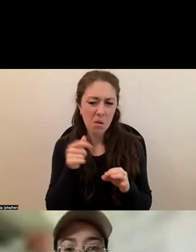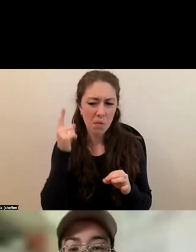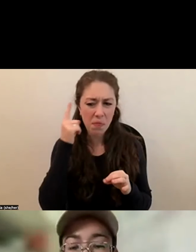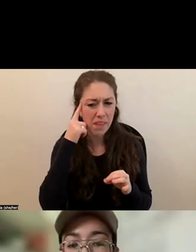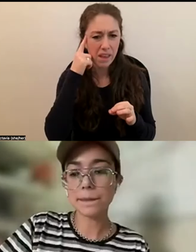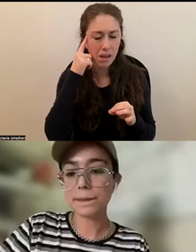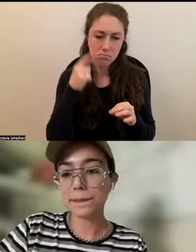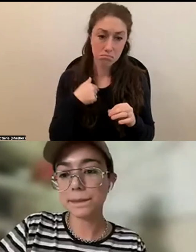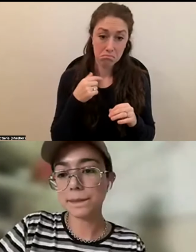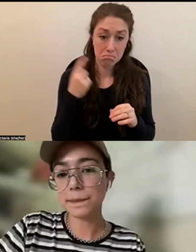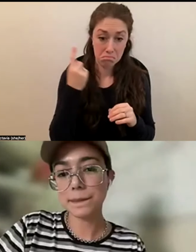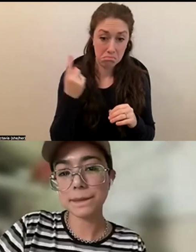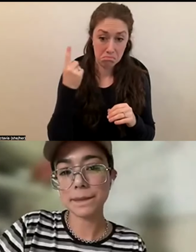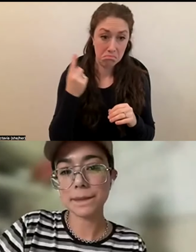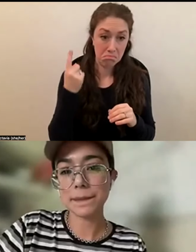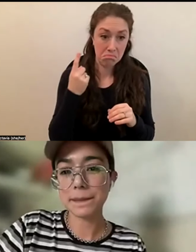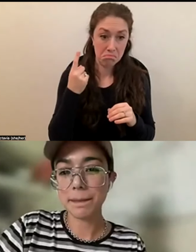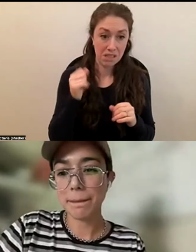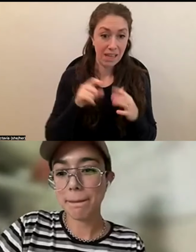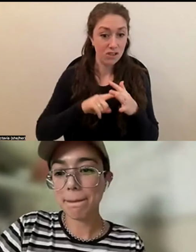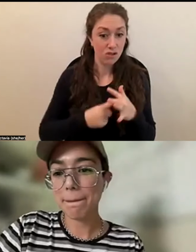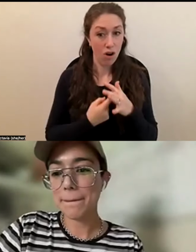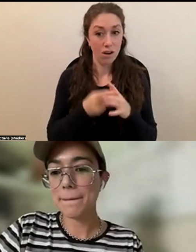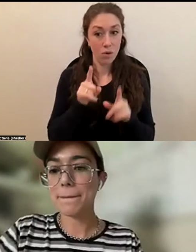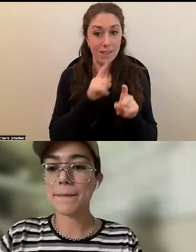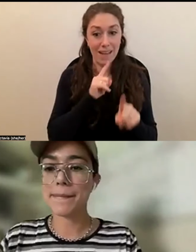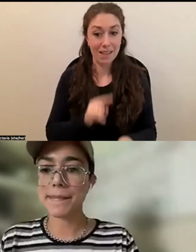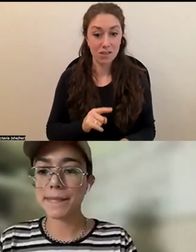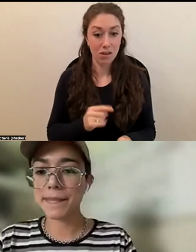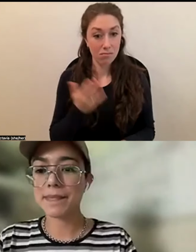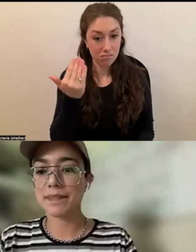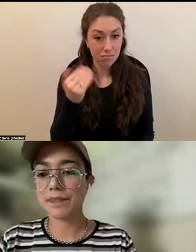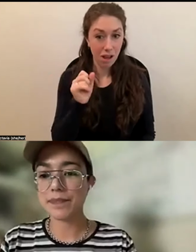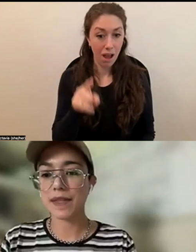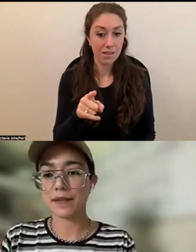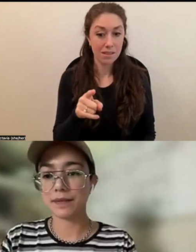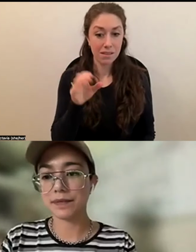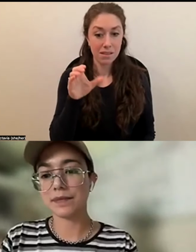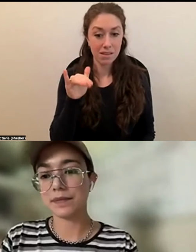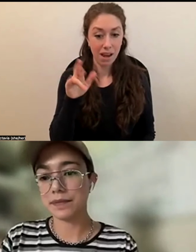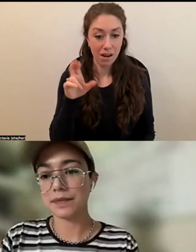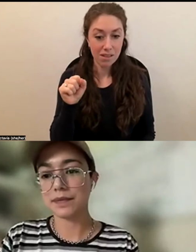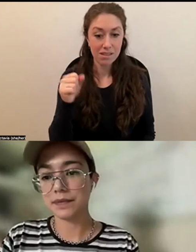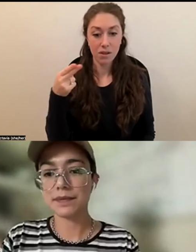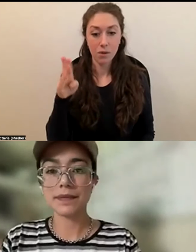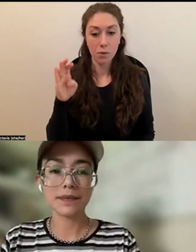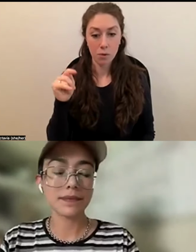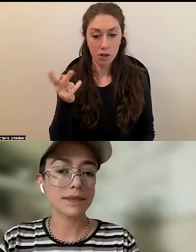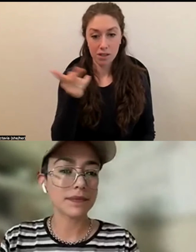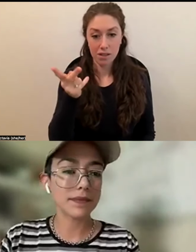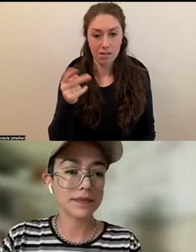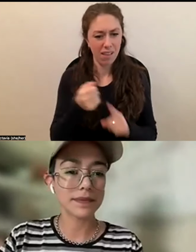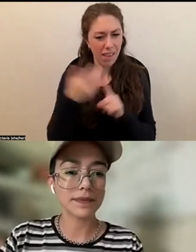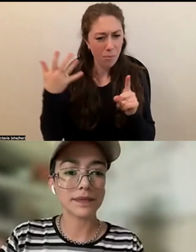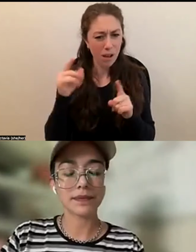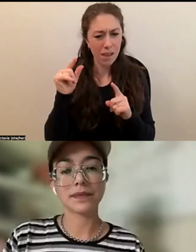I wondered if I could start the Q&A actually with asking Cyrus and Hubert to maybe elaborate